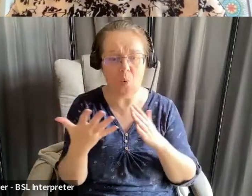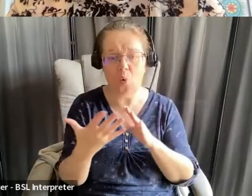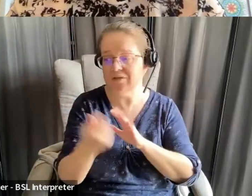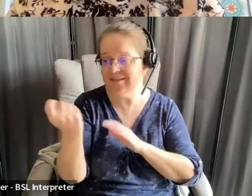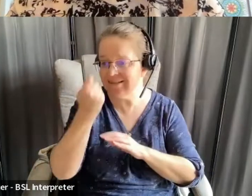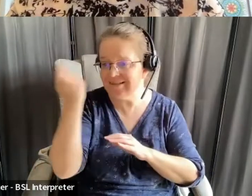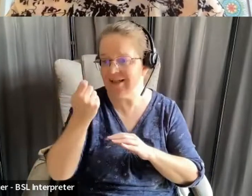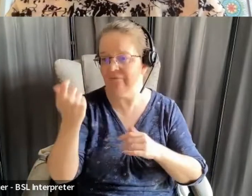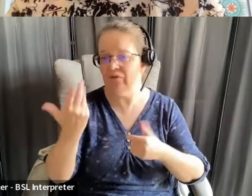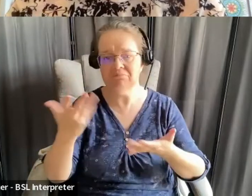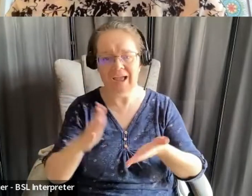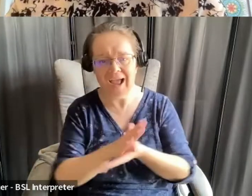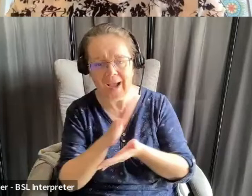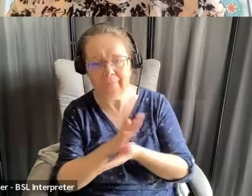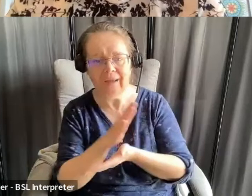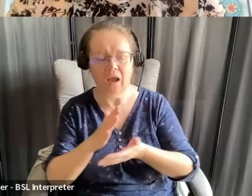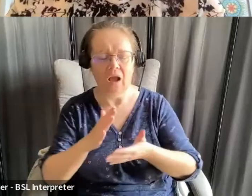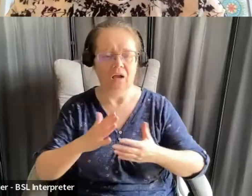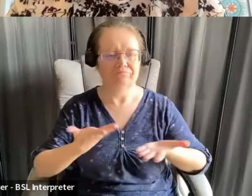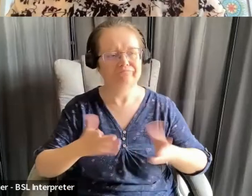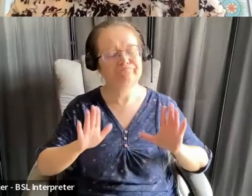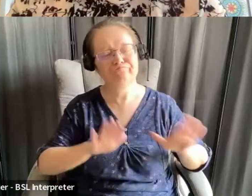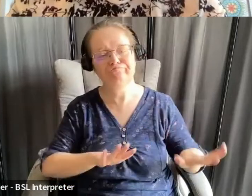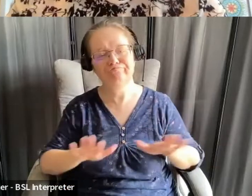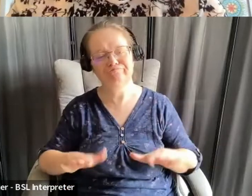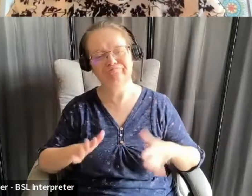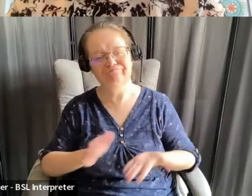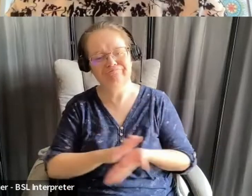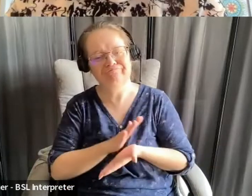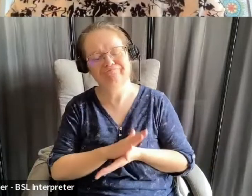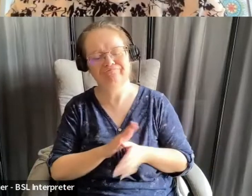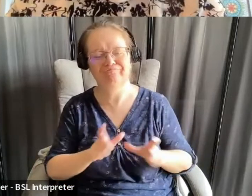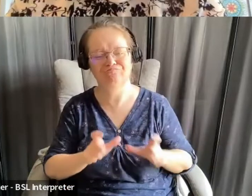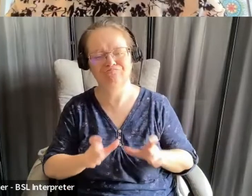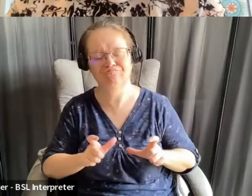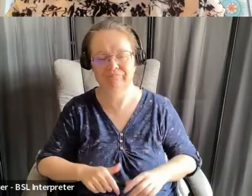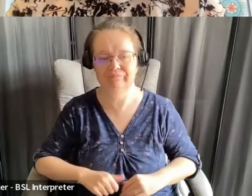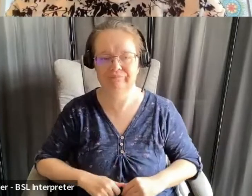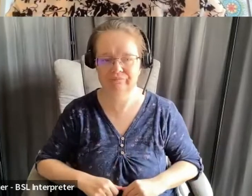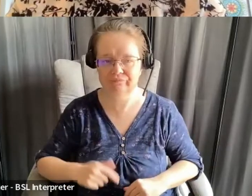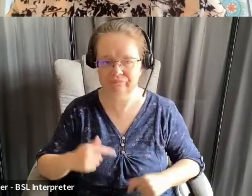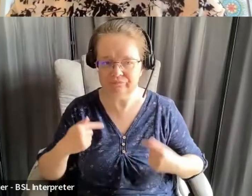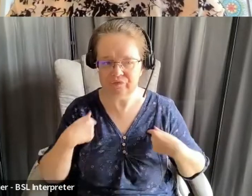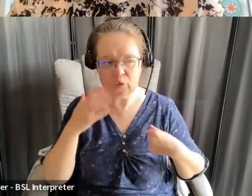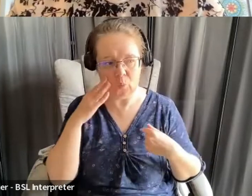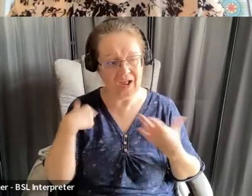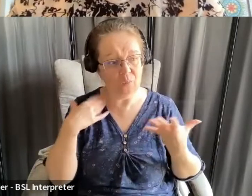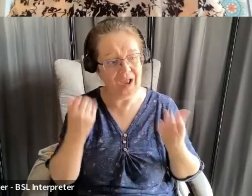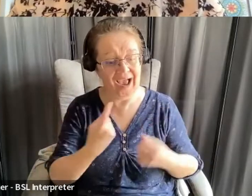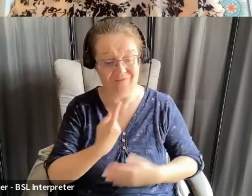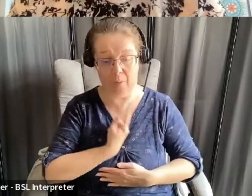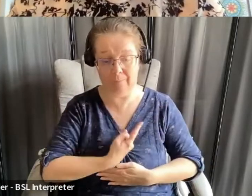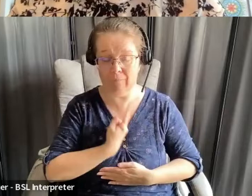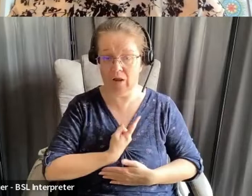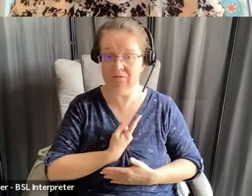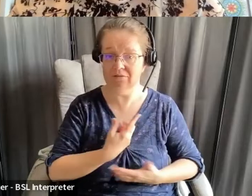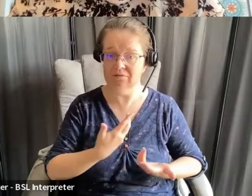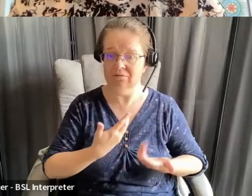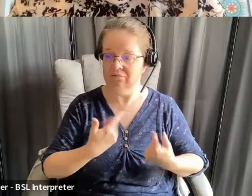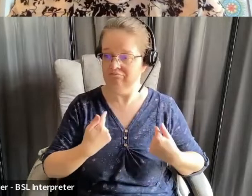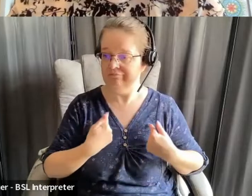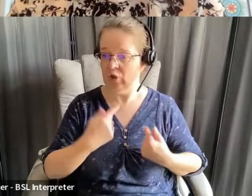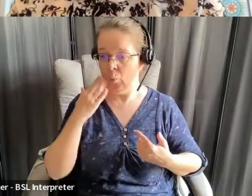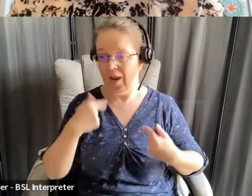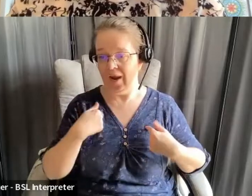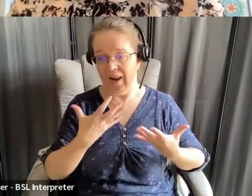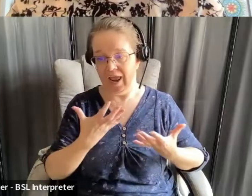more contented. And when we focus on using our strengths, we experience faster growth personally and